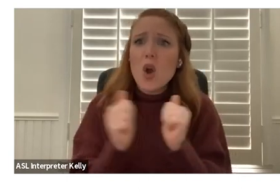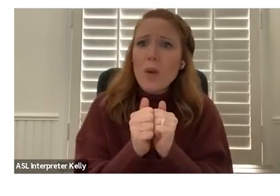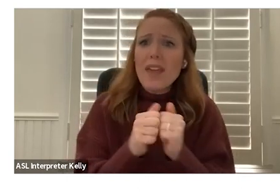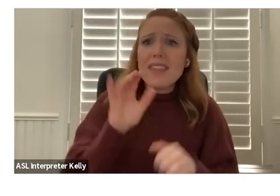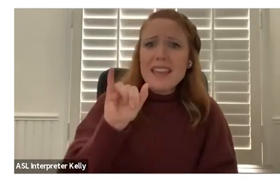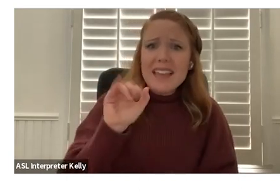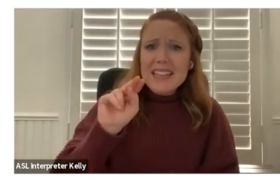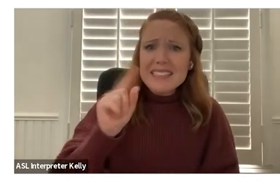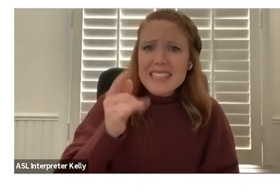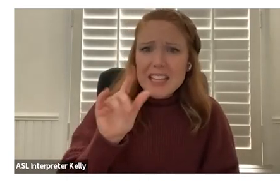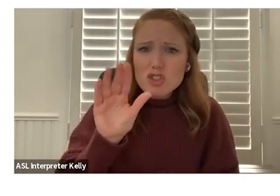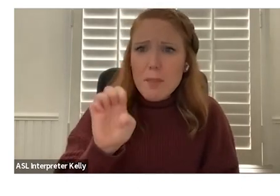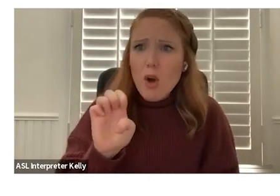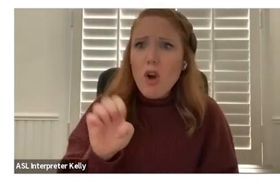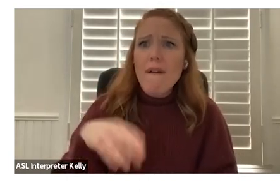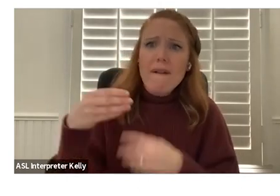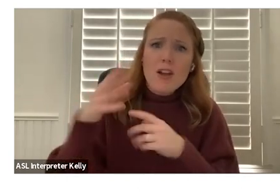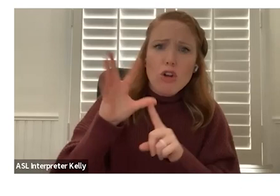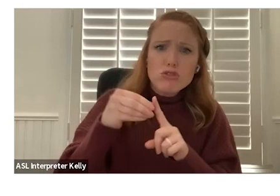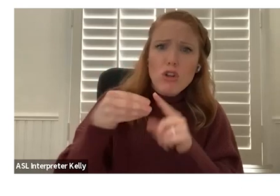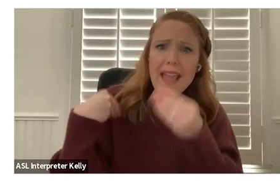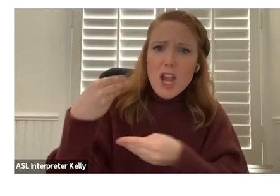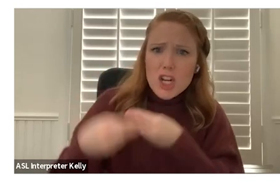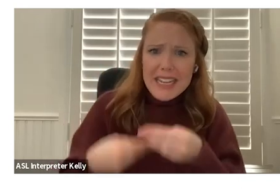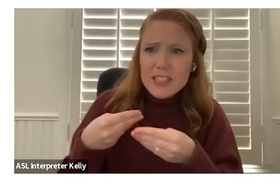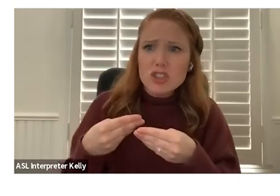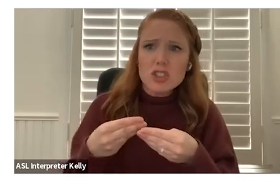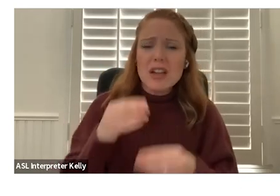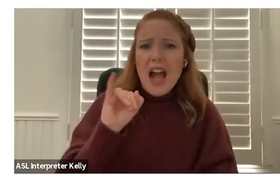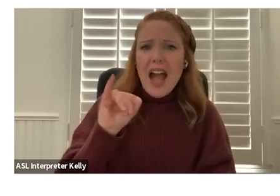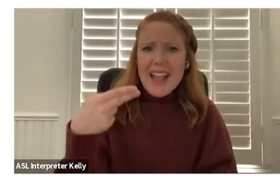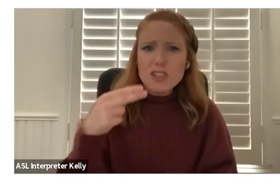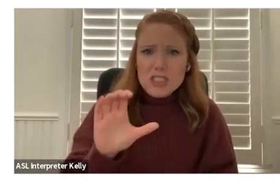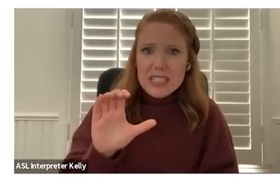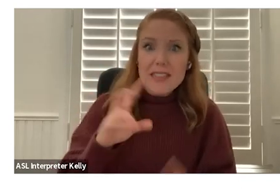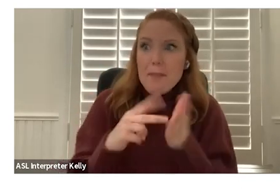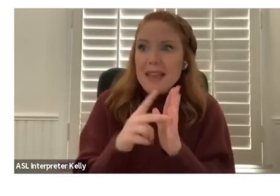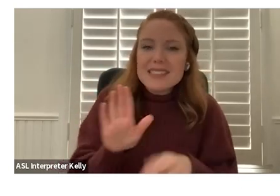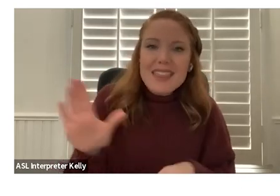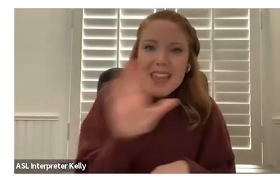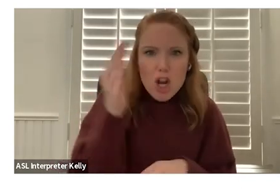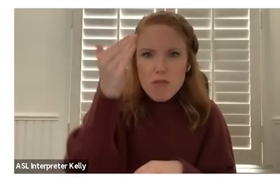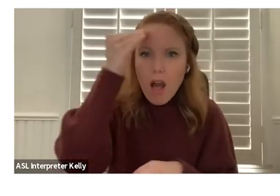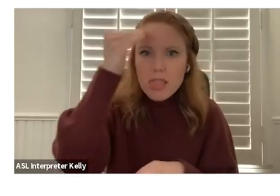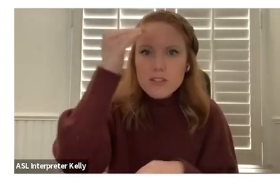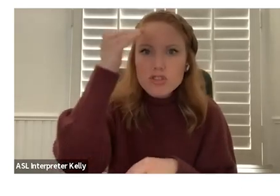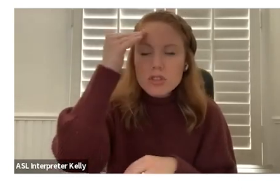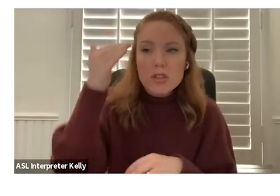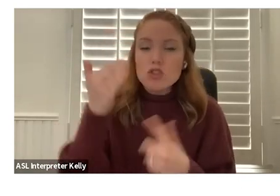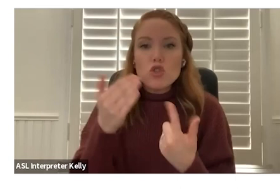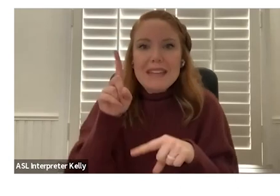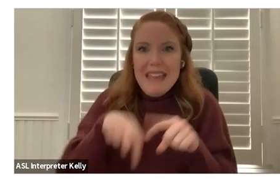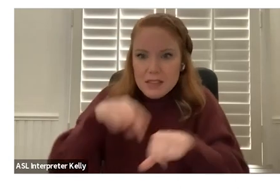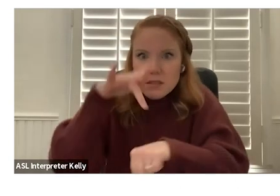centuries long knowledge from communities that is still relevant today. Obviously holding corporations